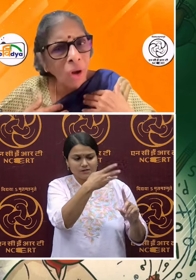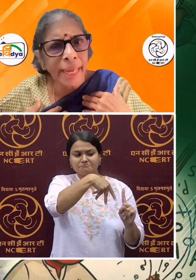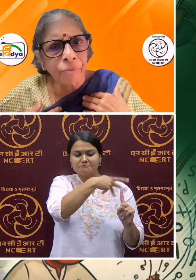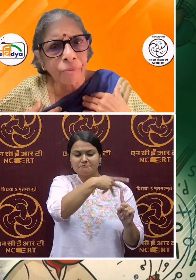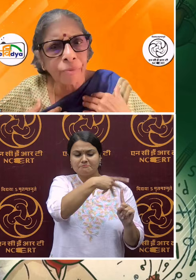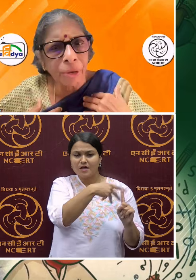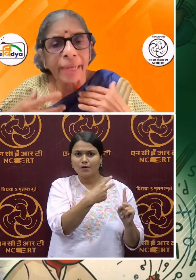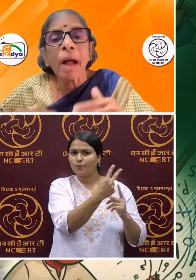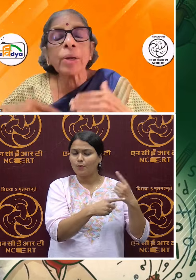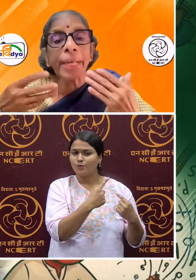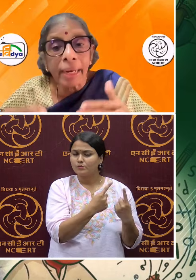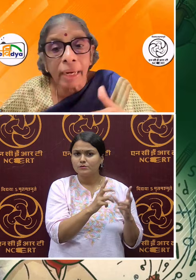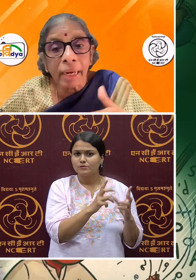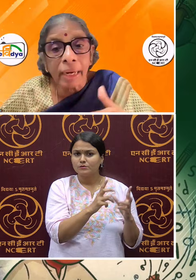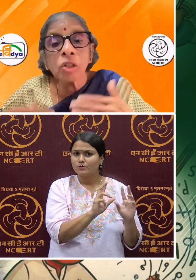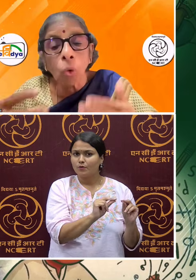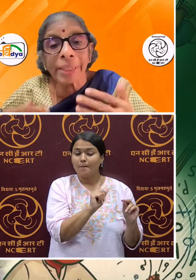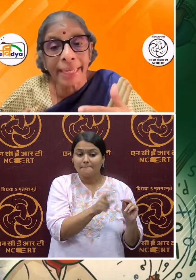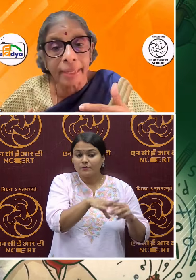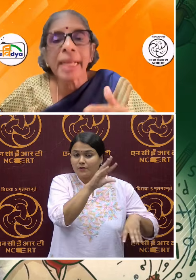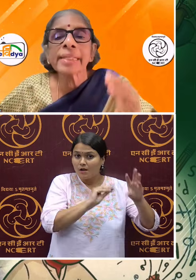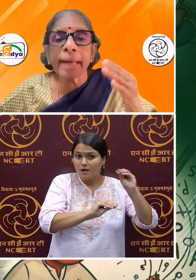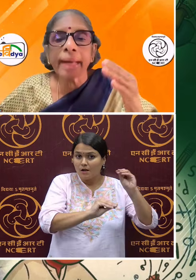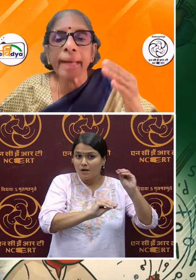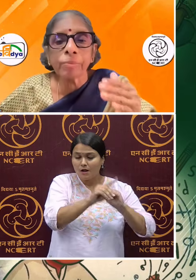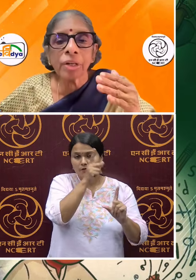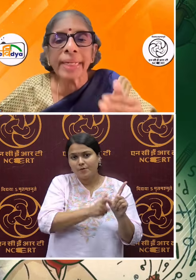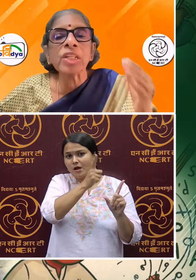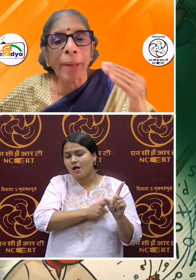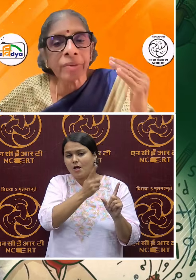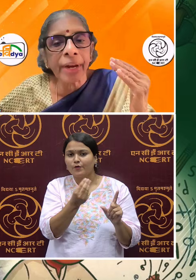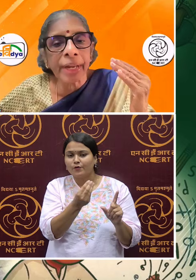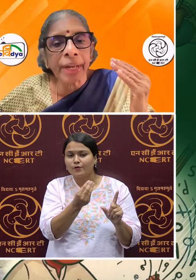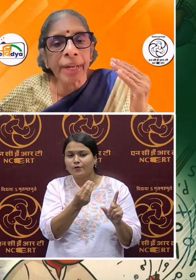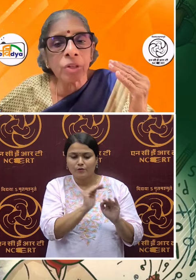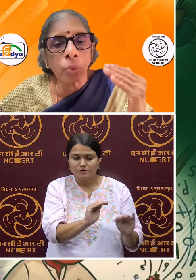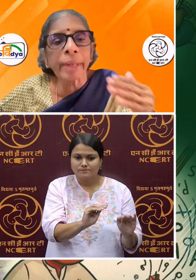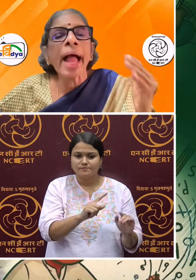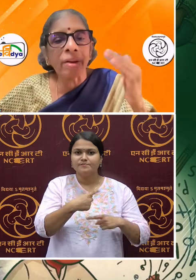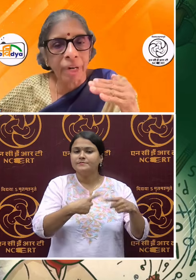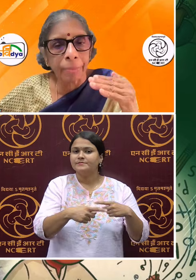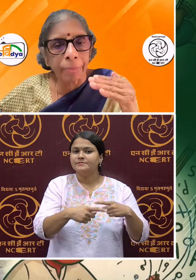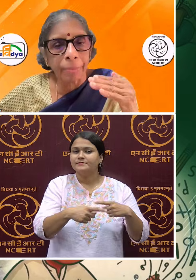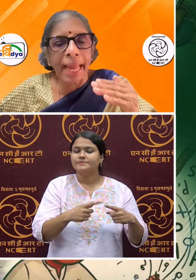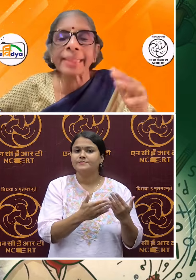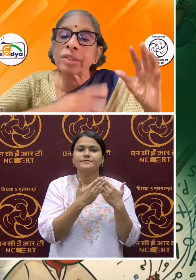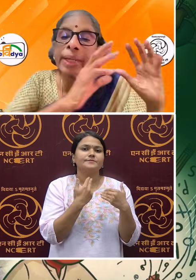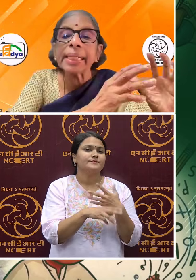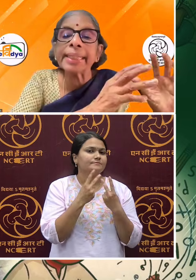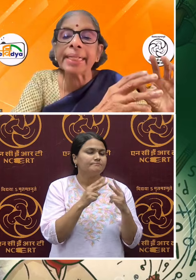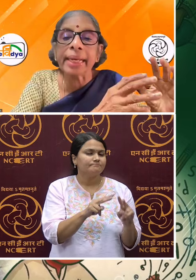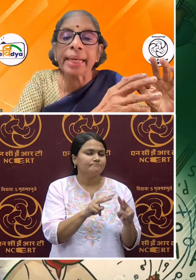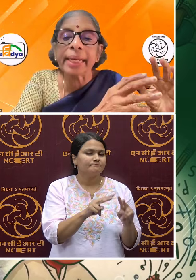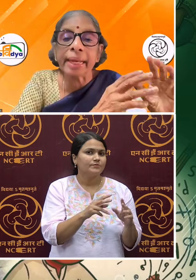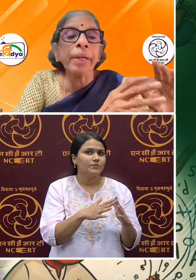background. We all came from that, but we learned over the years. Some children, in spite of regular schooling, have trouble, and that's